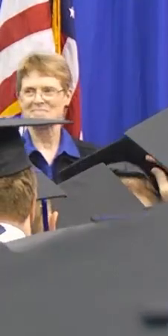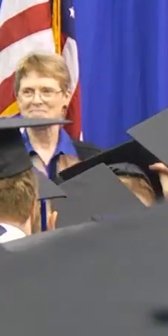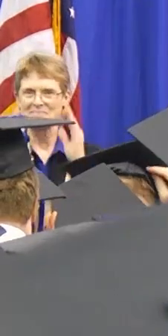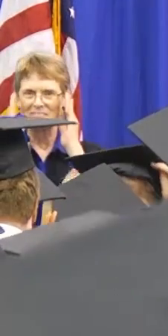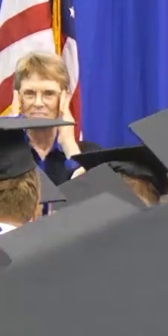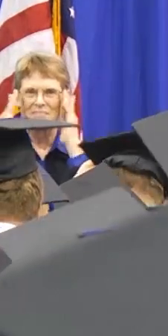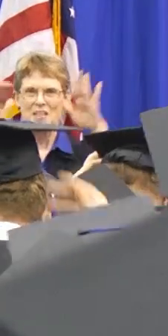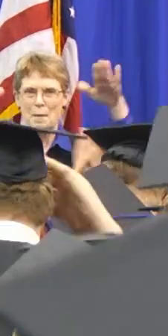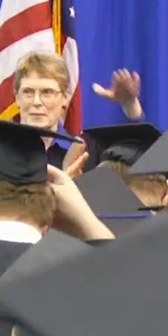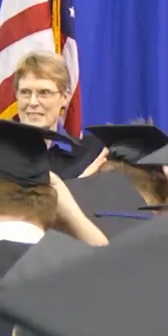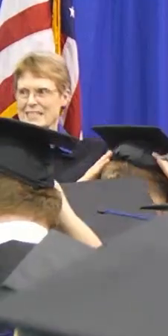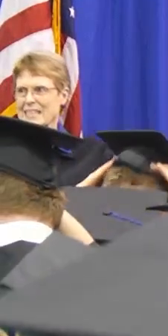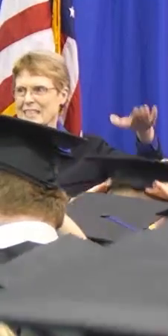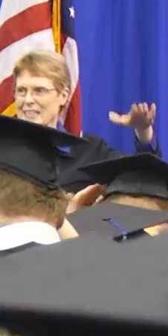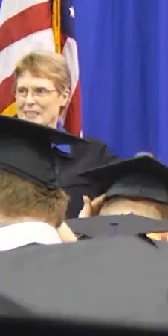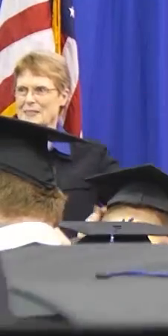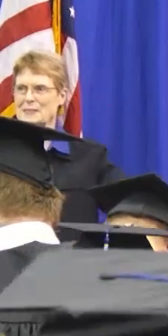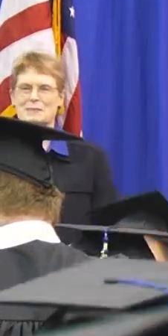be seated.